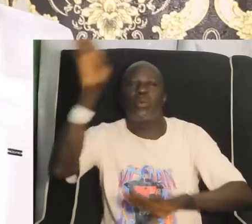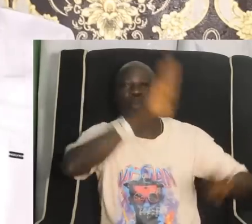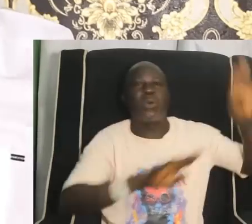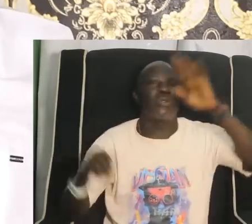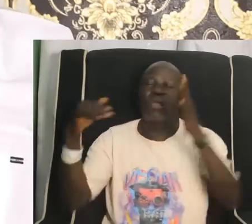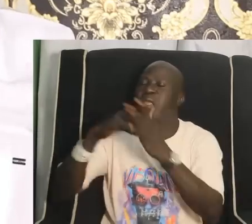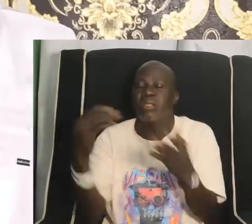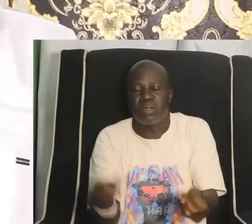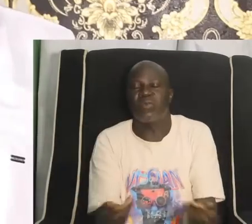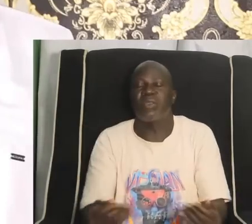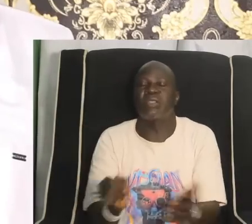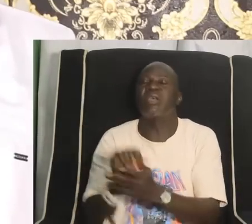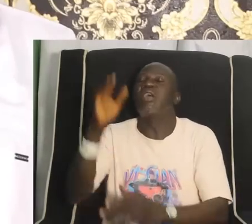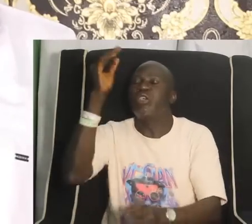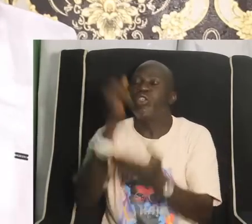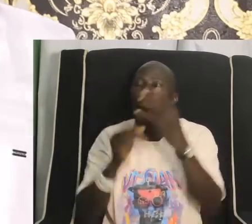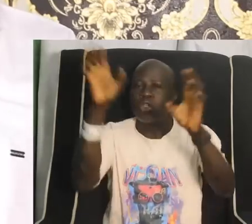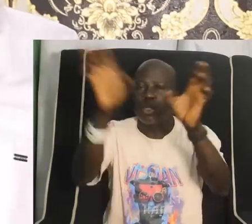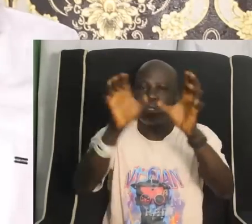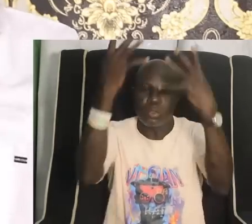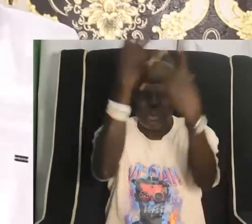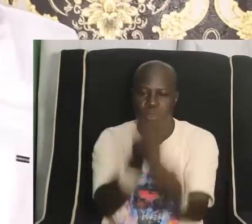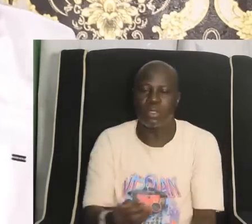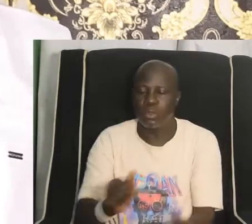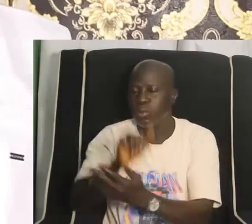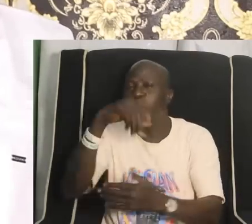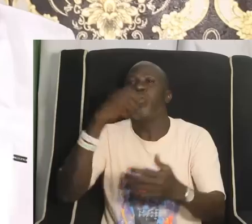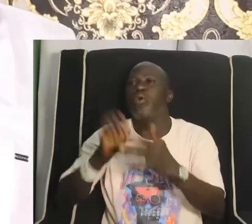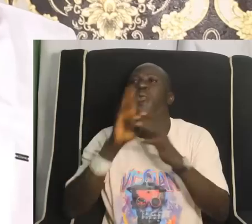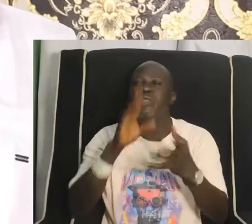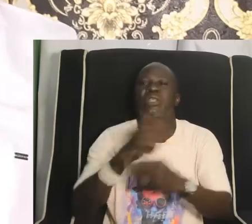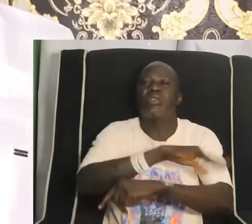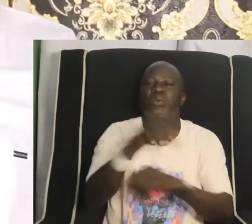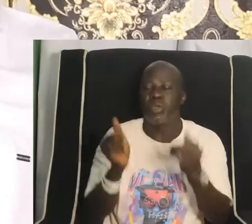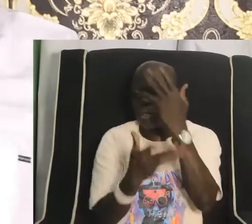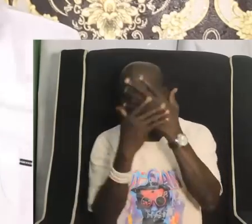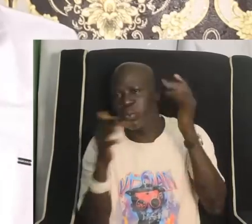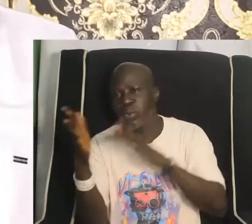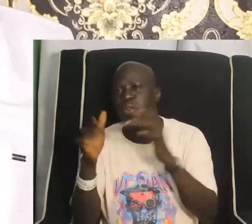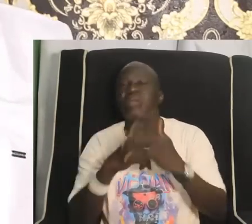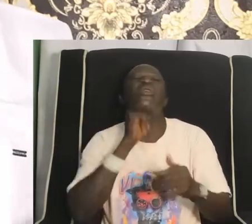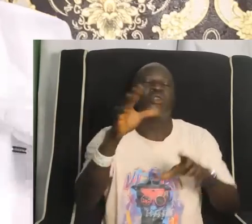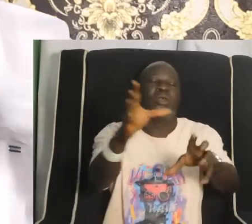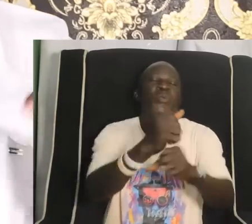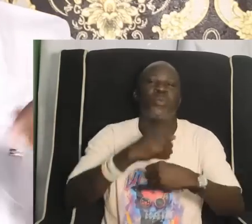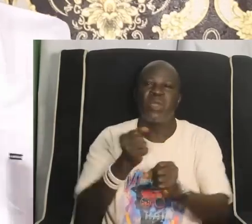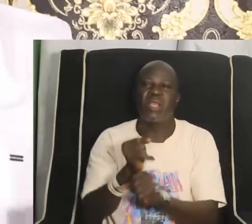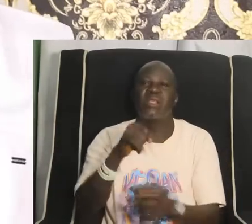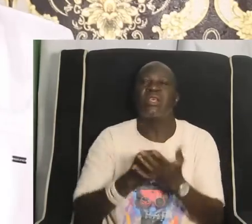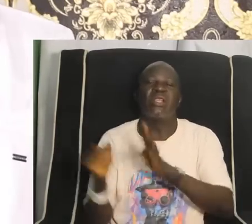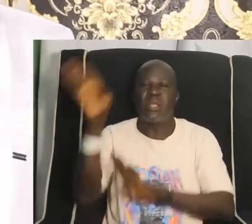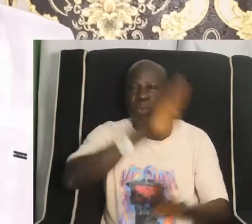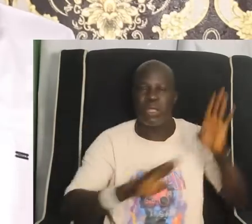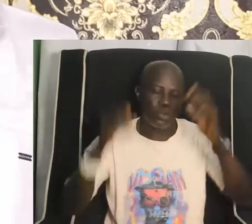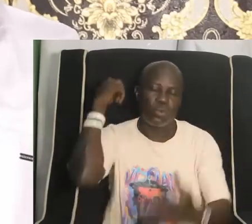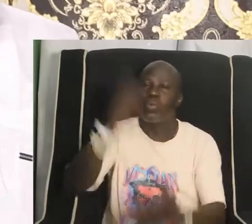foundation oh we godo bo your case must be settled maje mu tin benu eje yen the covenant is that blood so je ko ri mu indi you to make ogun yen godo se